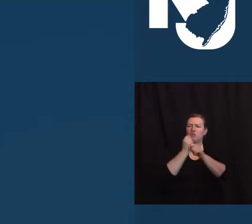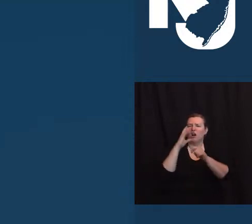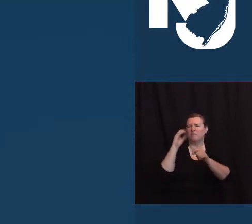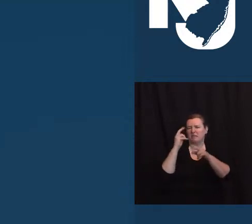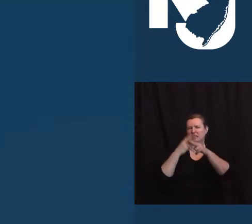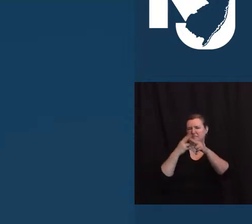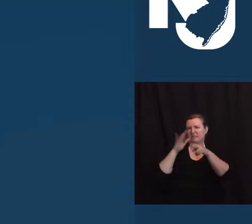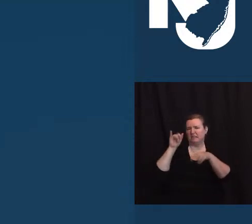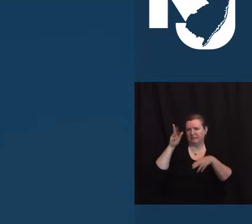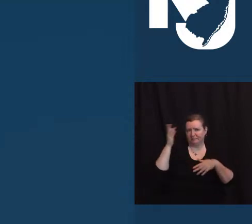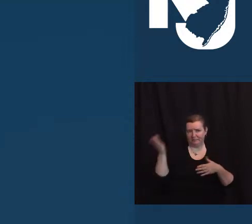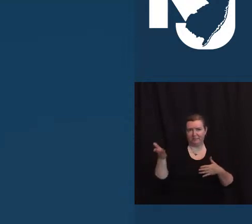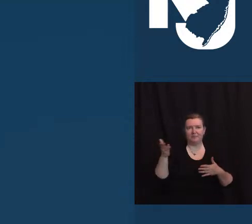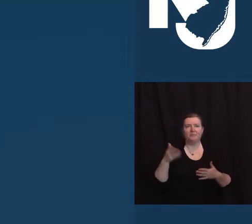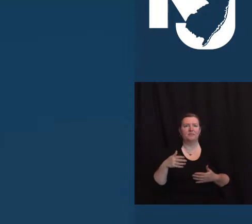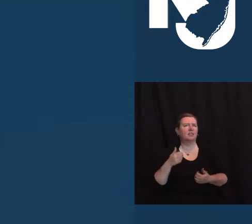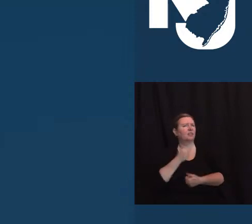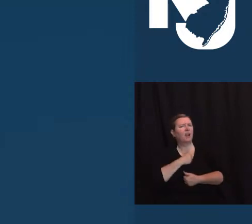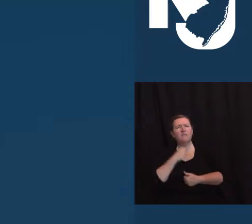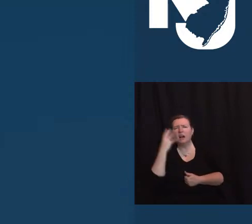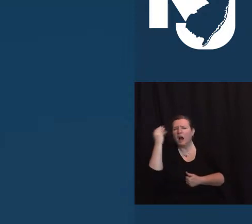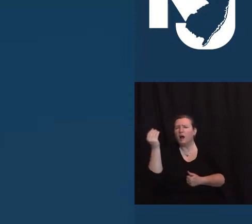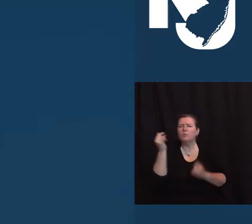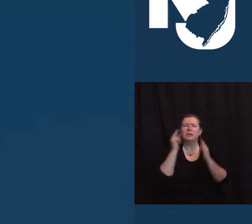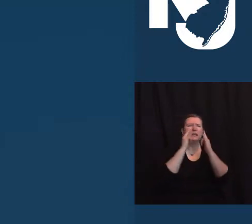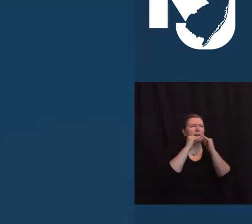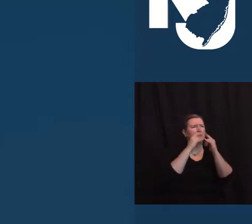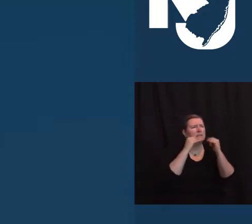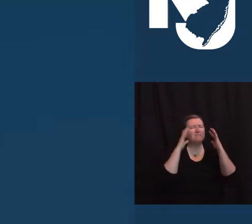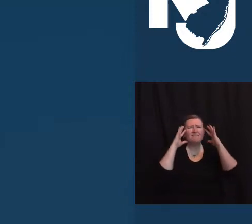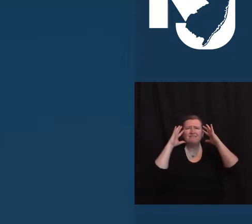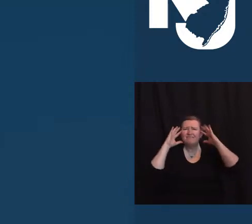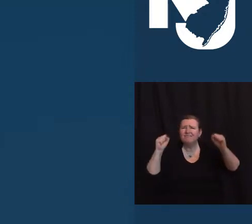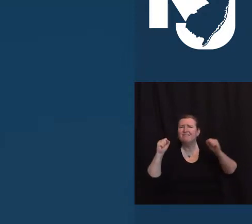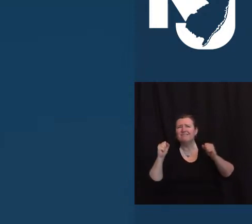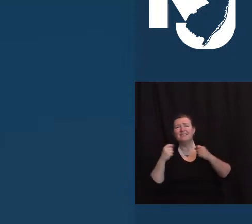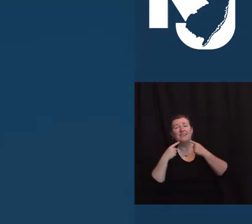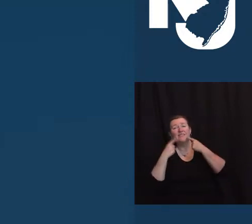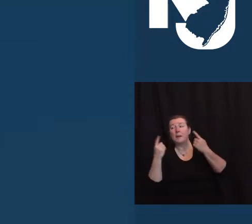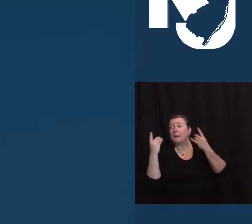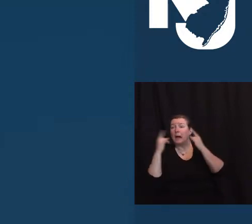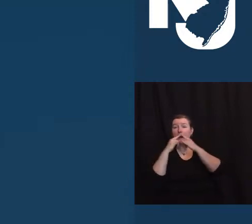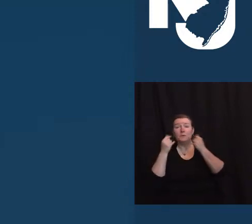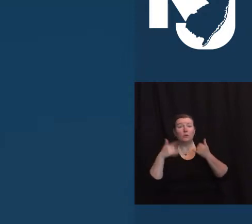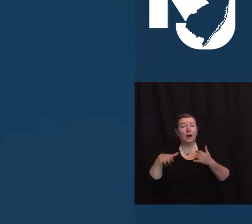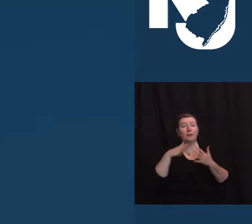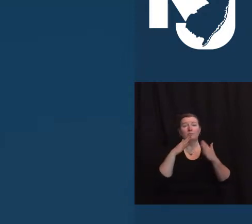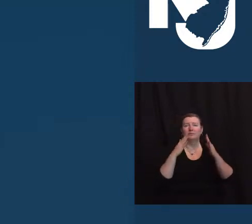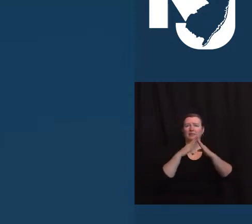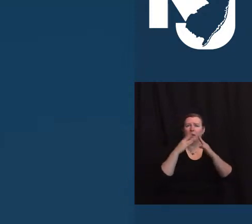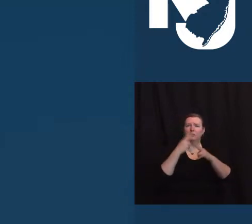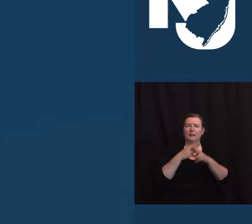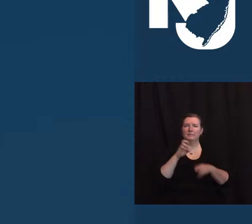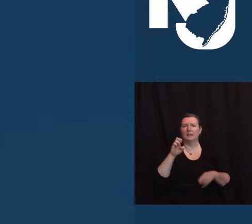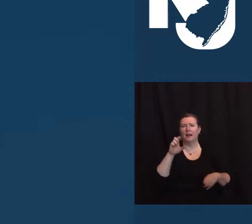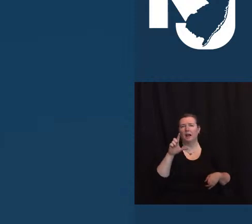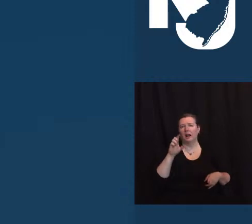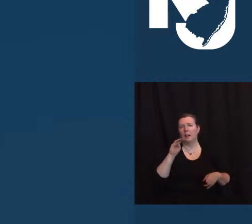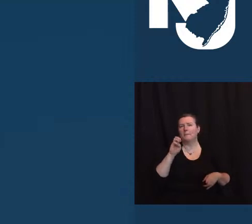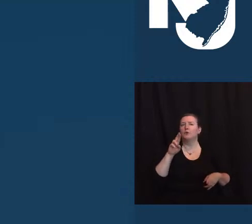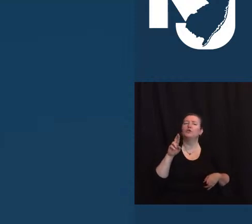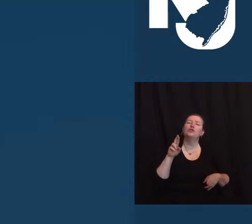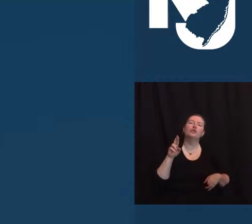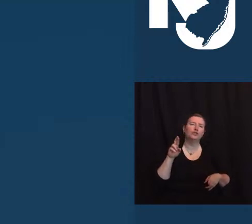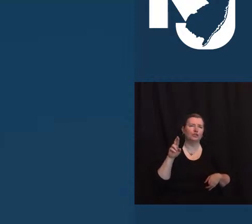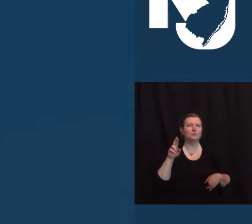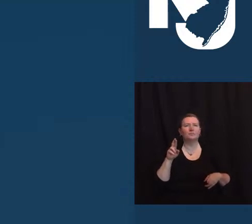heart, Thomas enjoyed camping at the Adventure Bound campground in Elmer, so much that he was affectionately referred to there